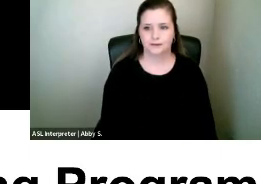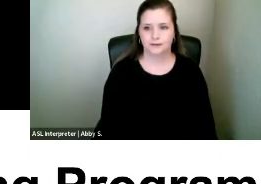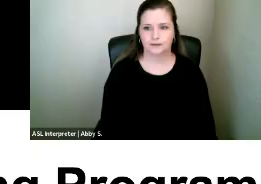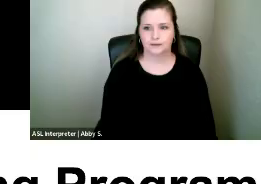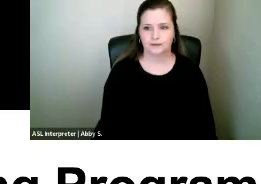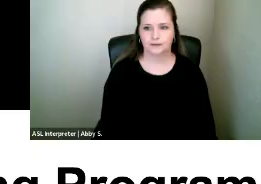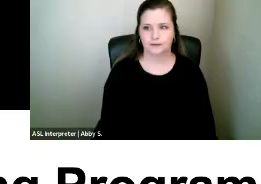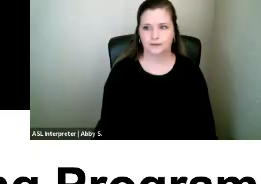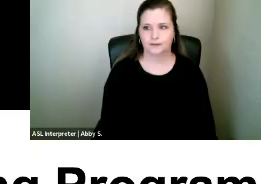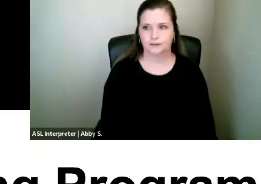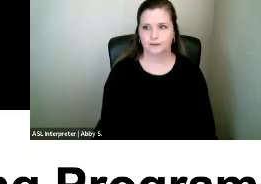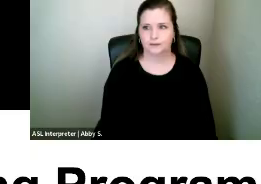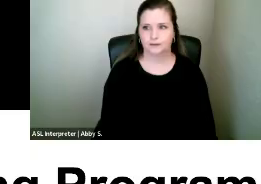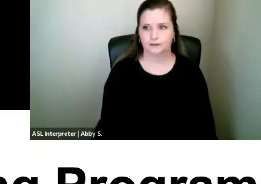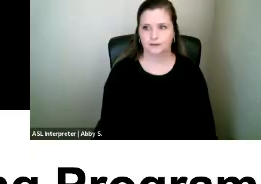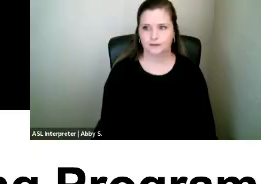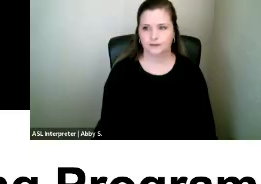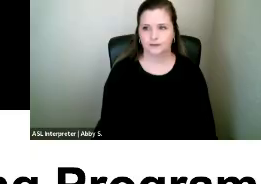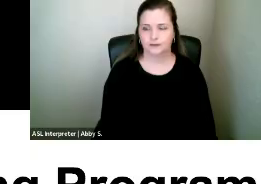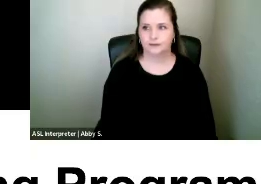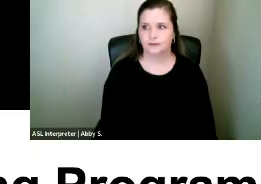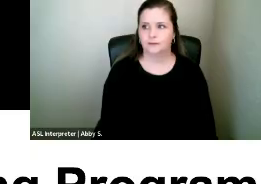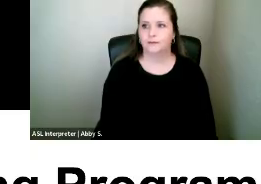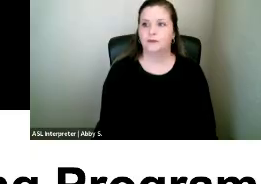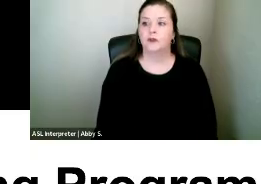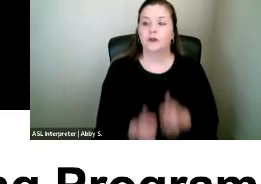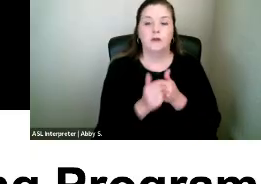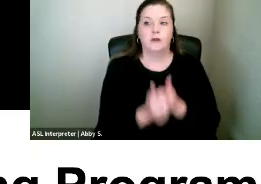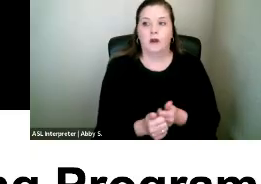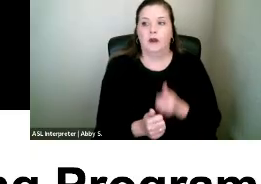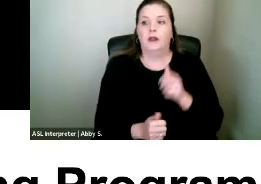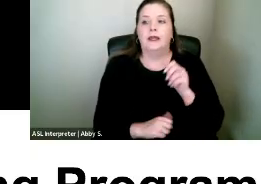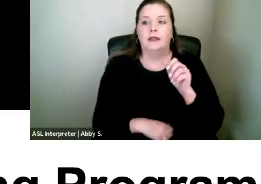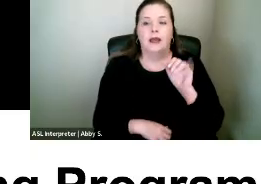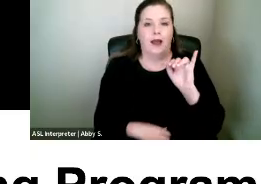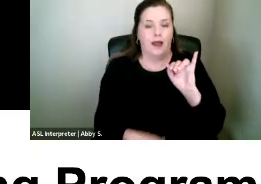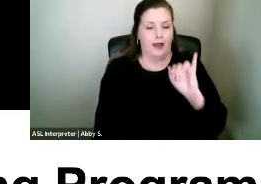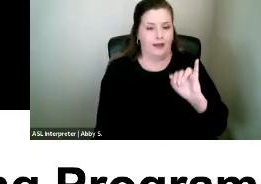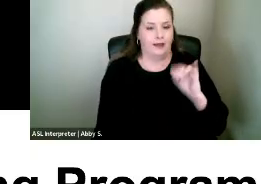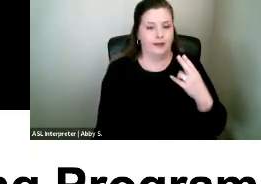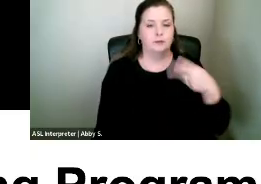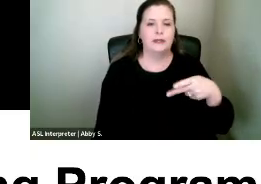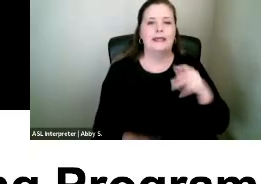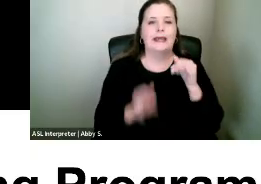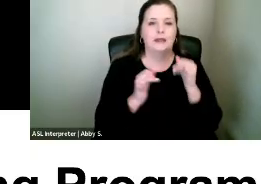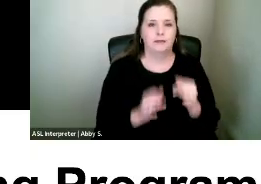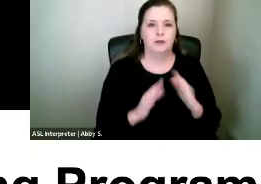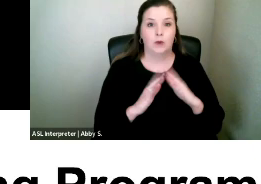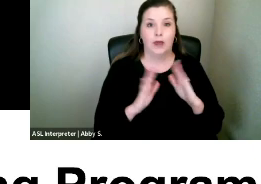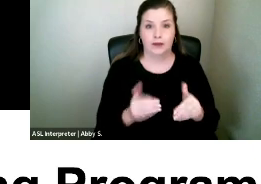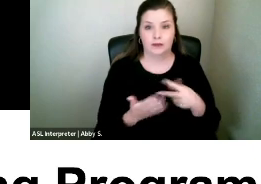So under the IHP, or Individuals Housing Program,